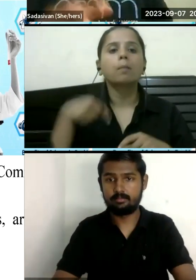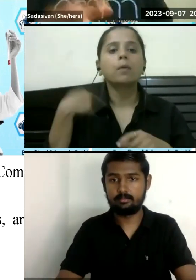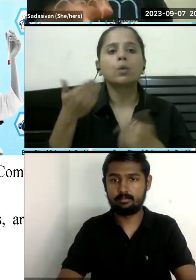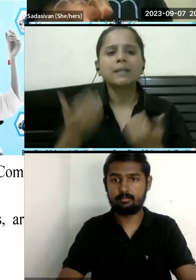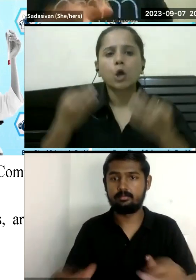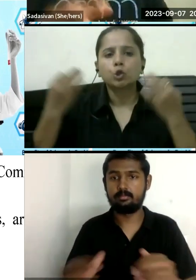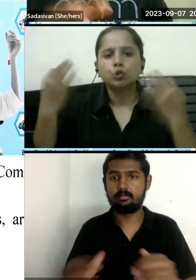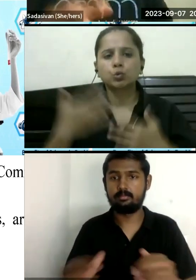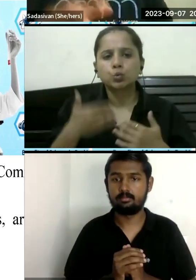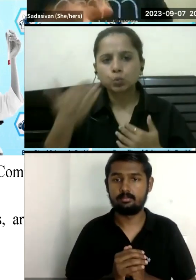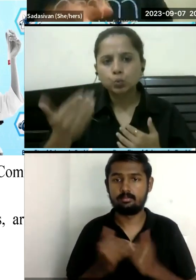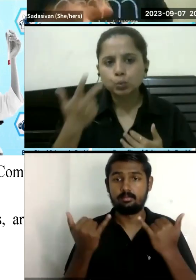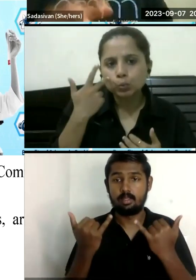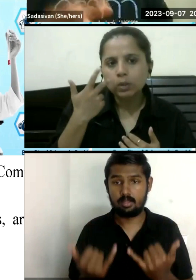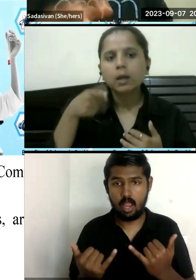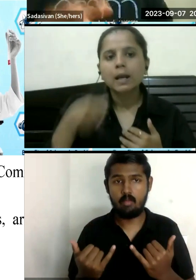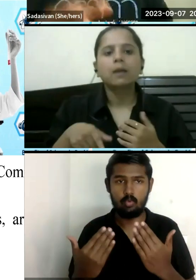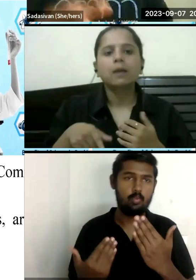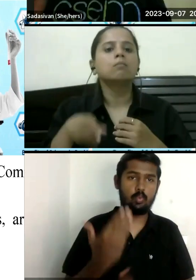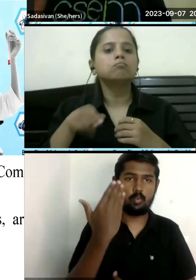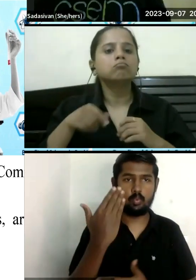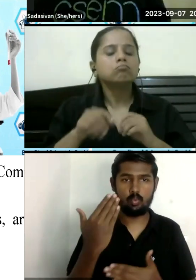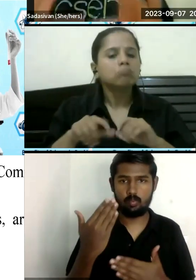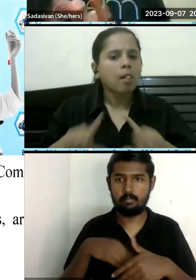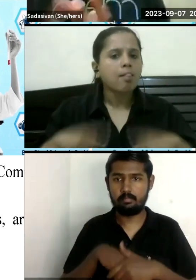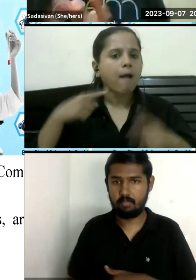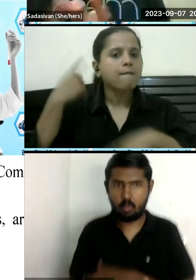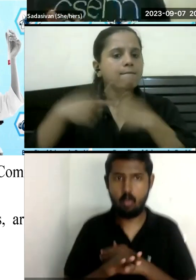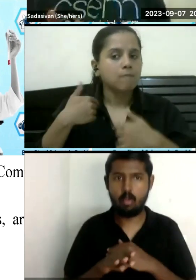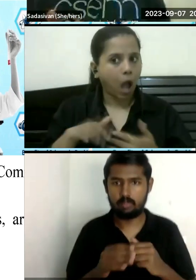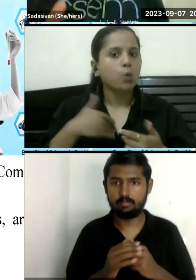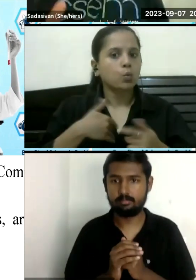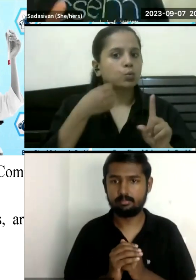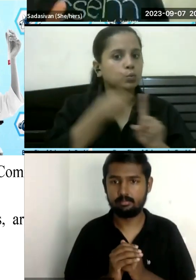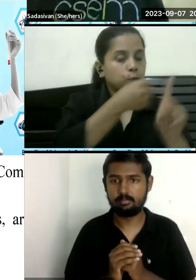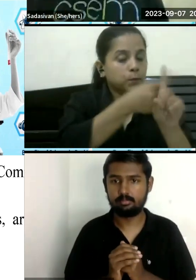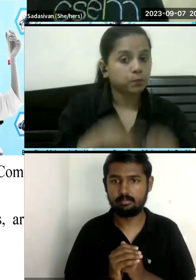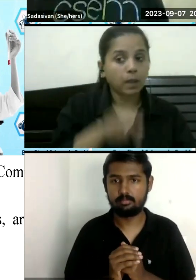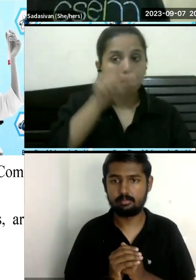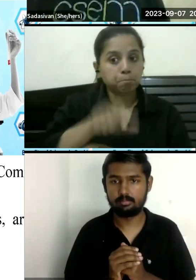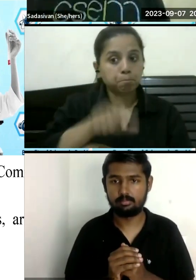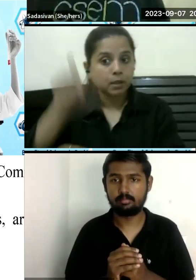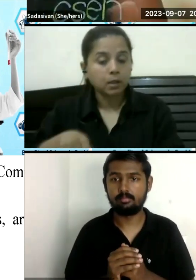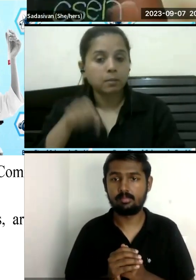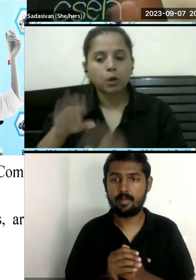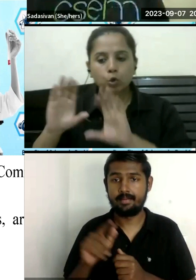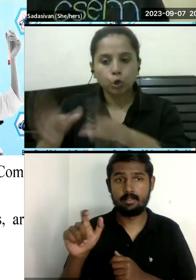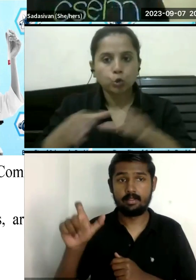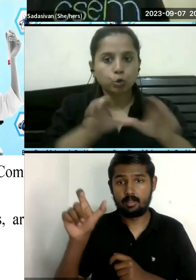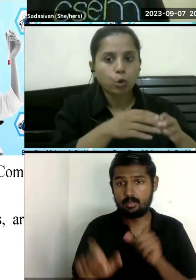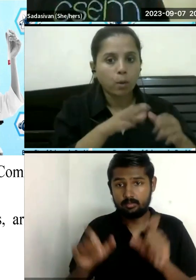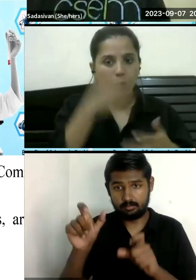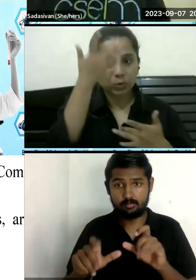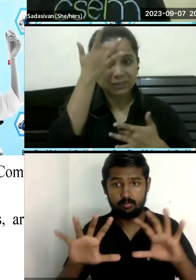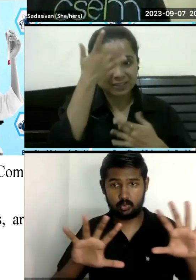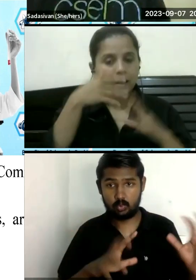and throughout the life cycle, we are advocating for our individual patient groups and as well as an